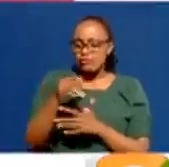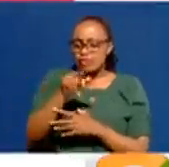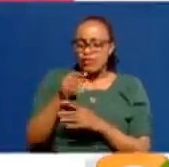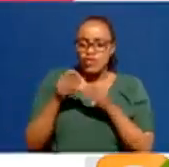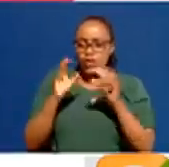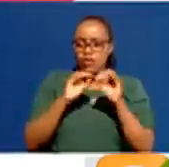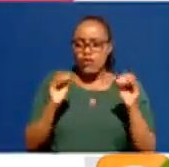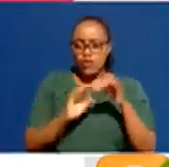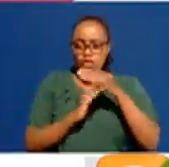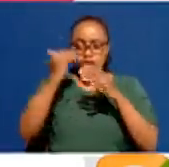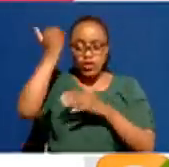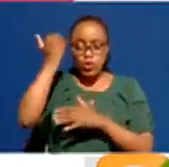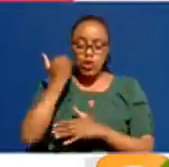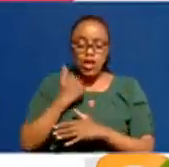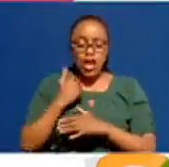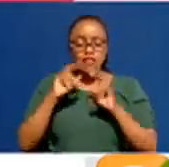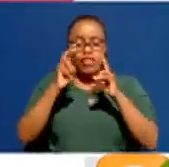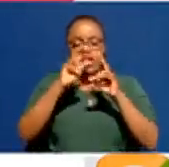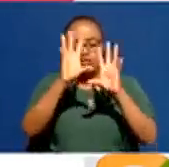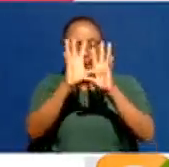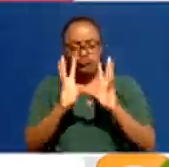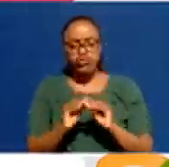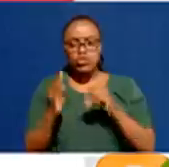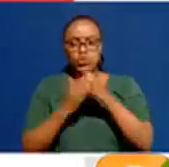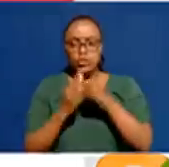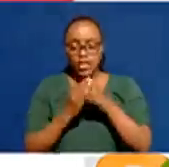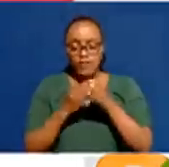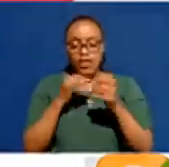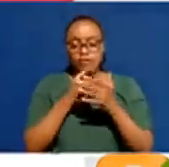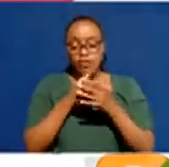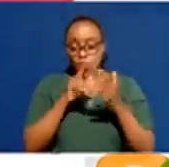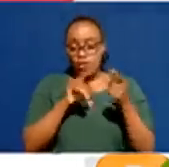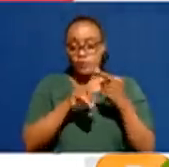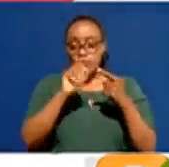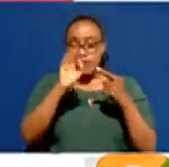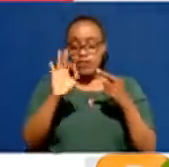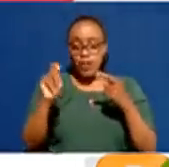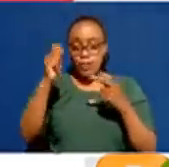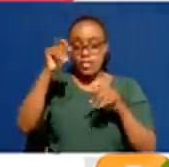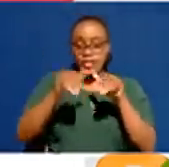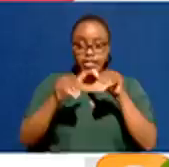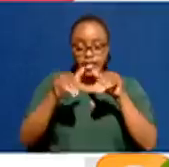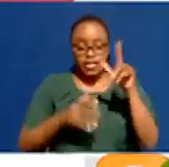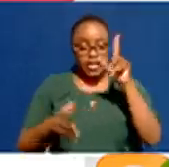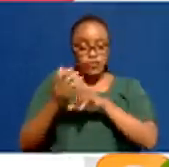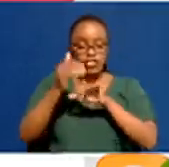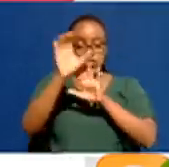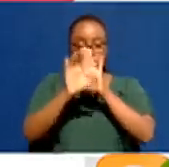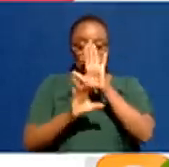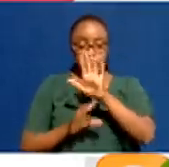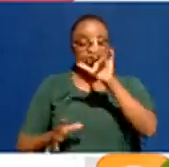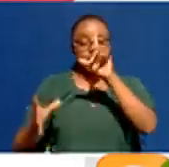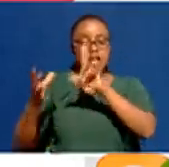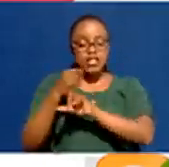Supreme Court distilled and condensed all the issues into nine. Key among them, whether President-elect William Ruto met the constitutional